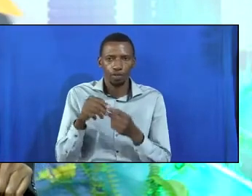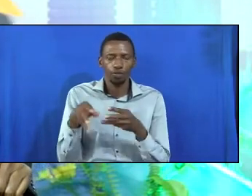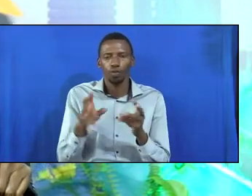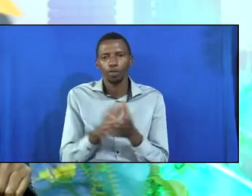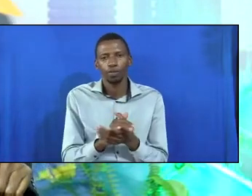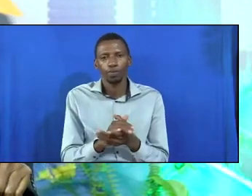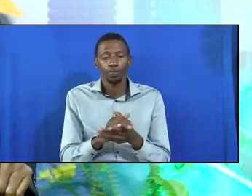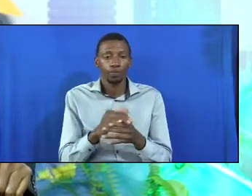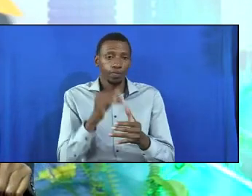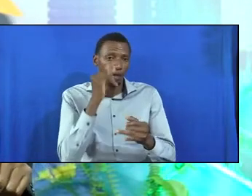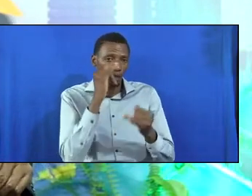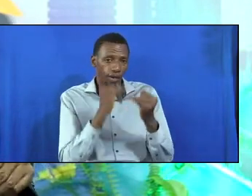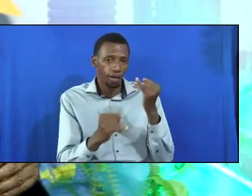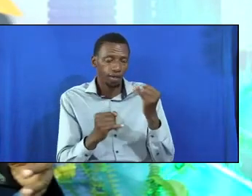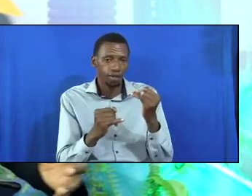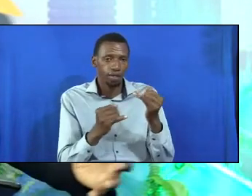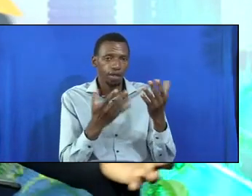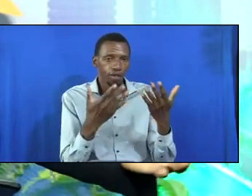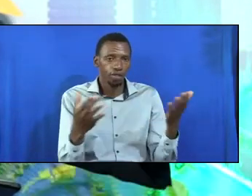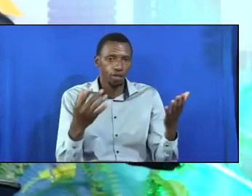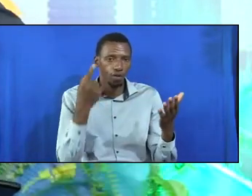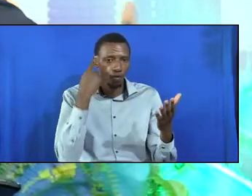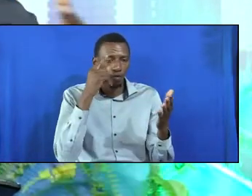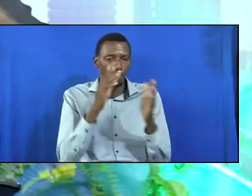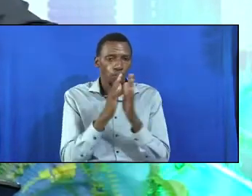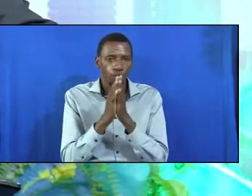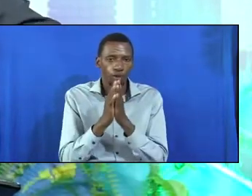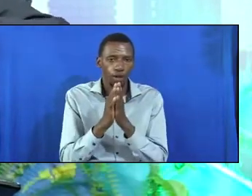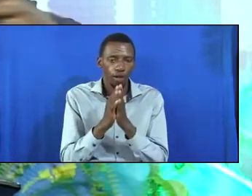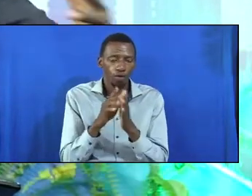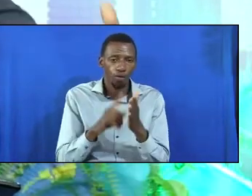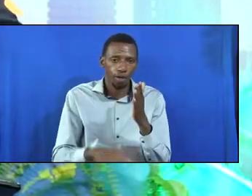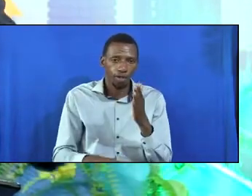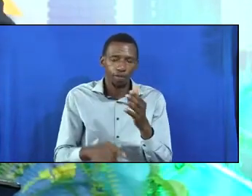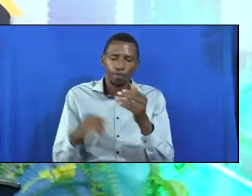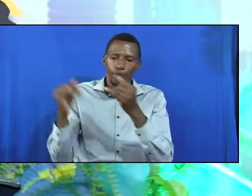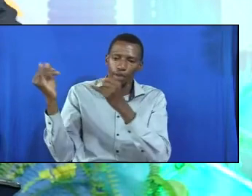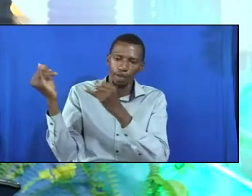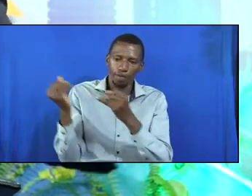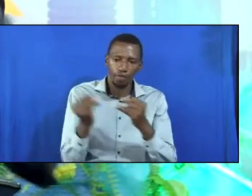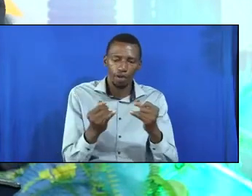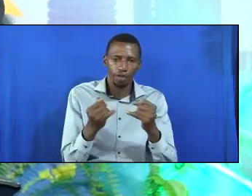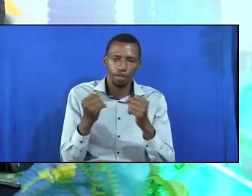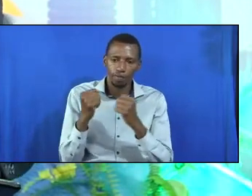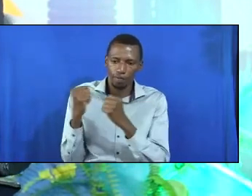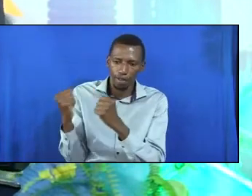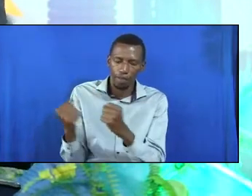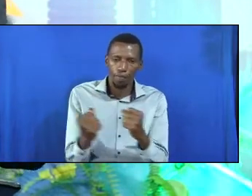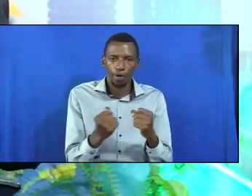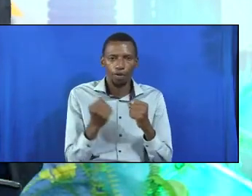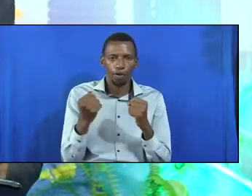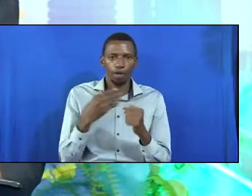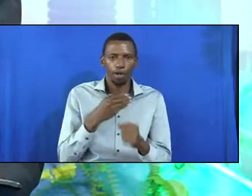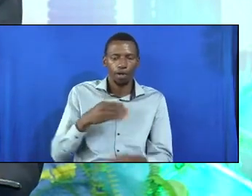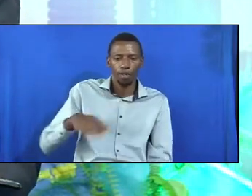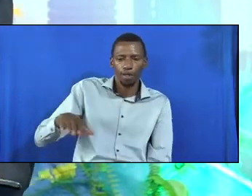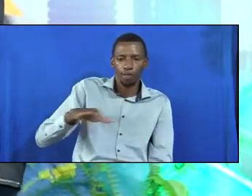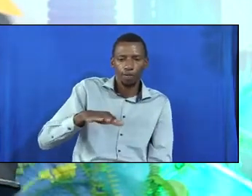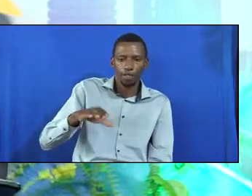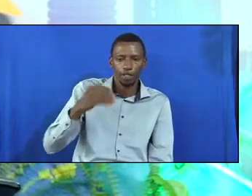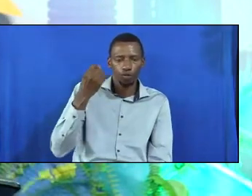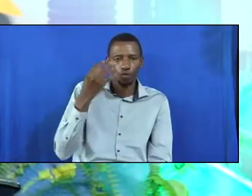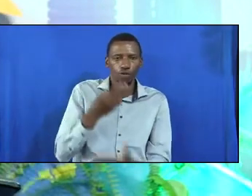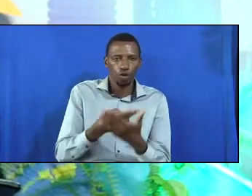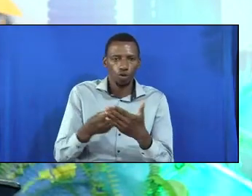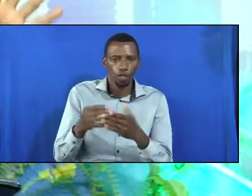The last item, but not the least, invite the power and the presence of the Holy Spirit. I'll do a quick